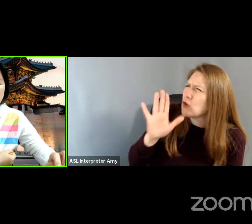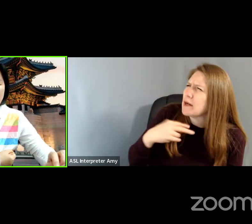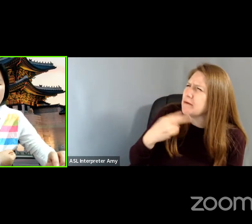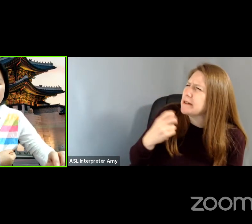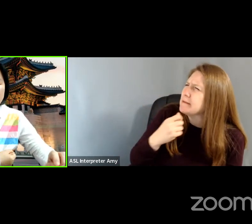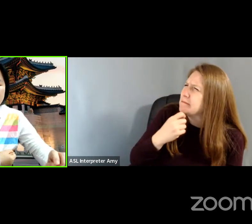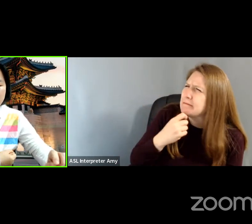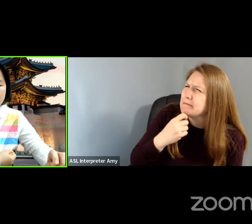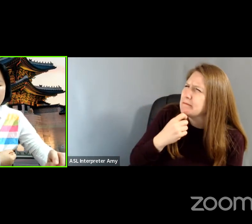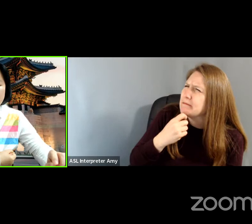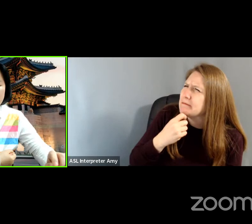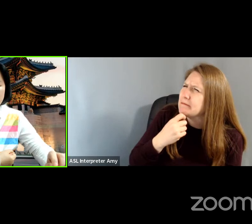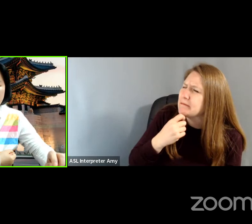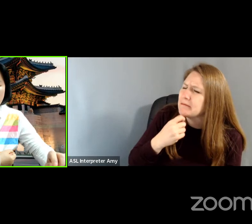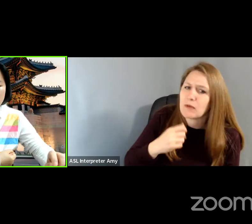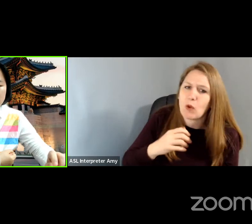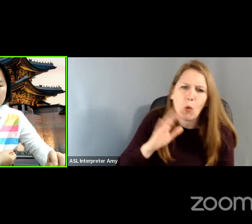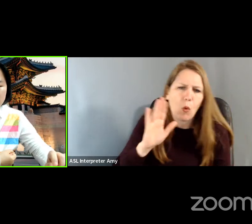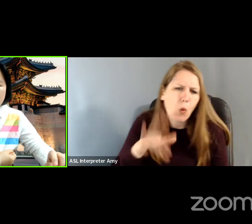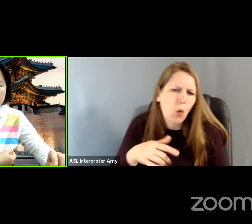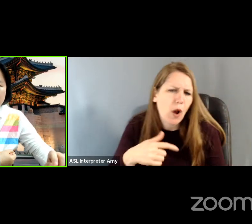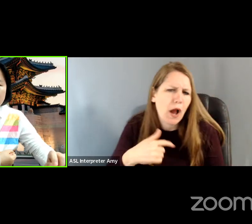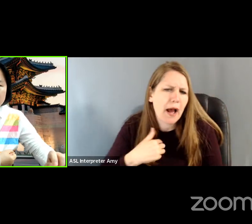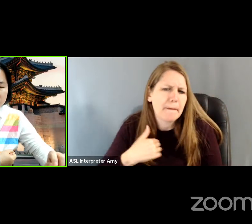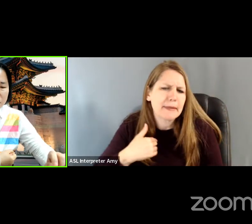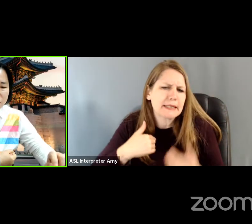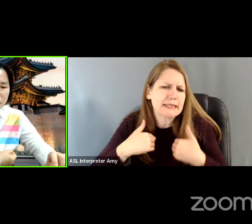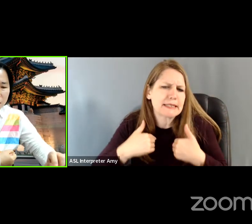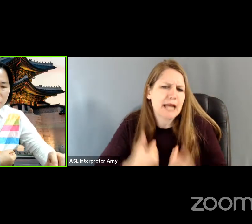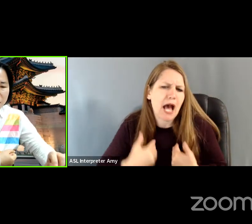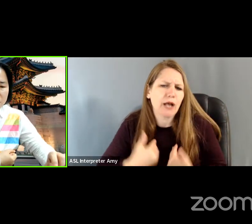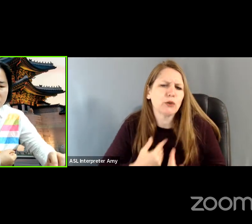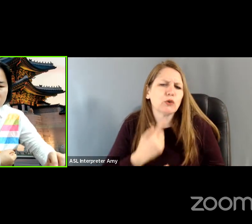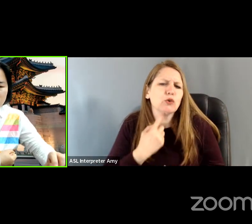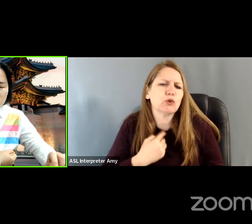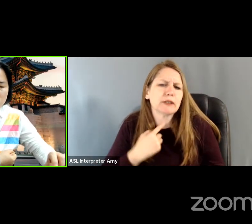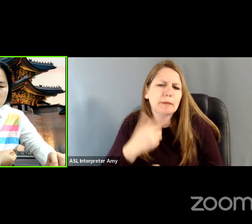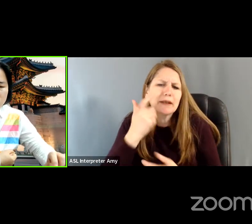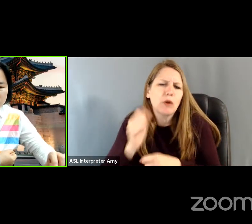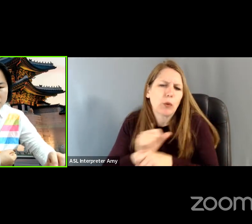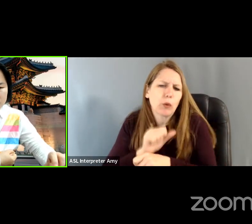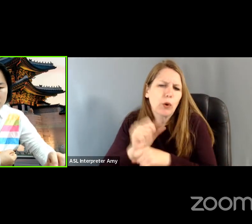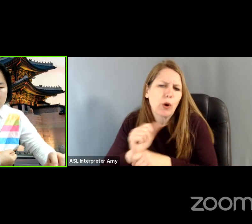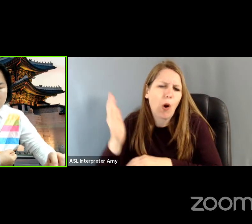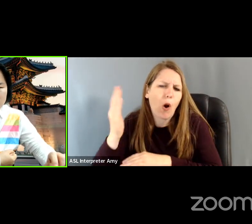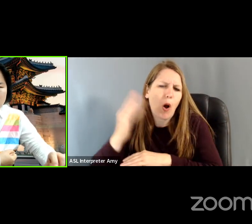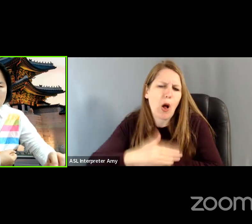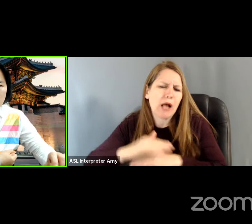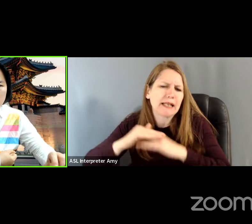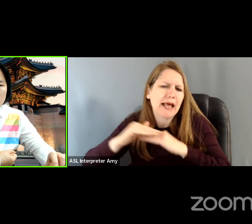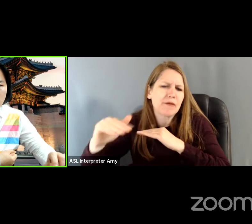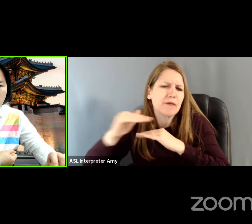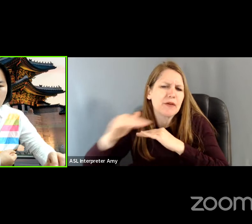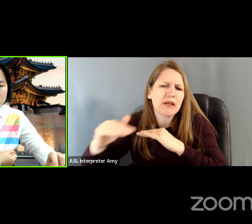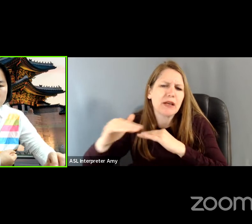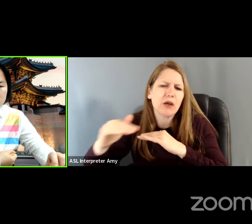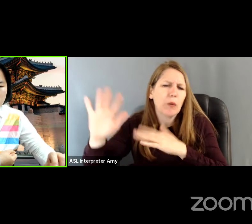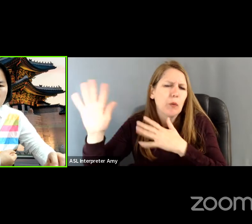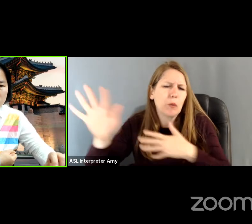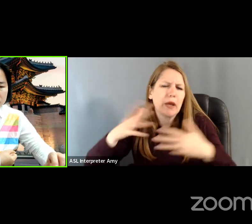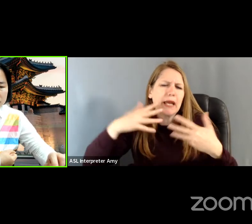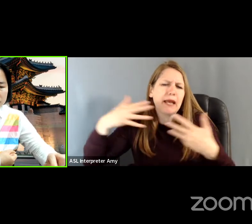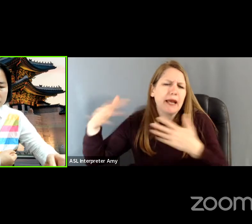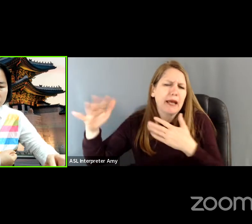I'm so tired and thirsty from working in the field, facing the cold wind. So open